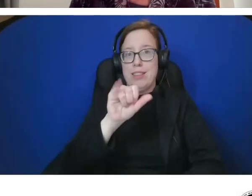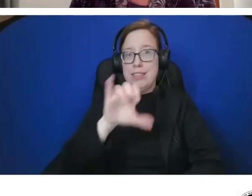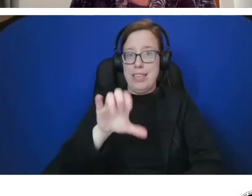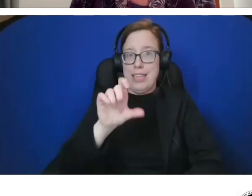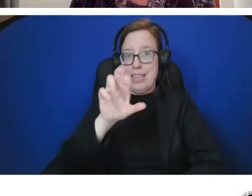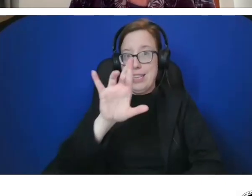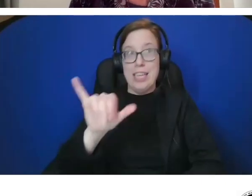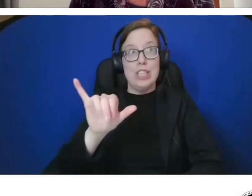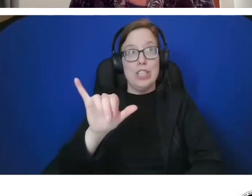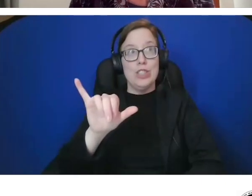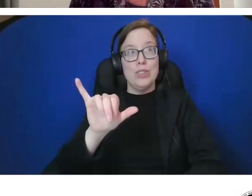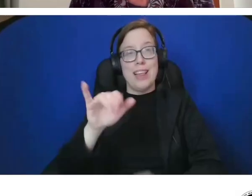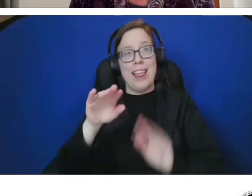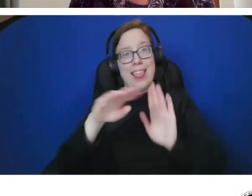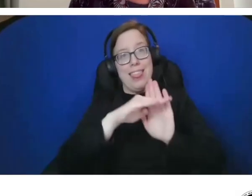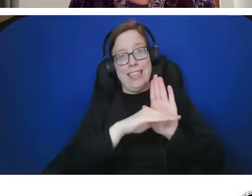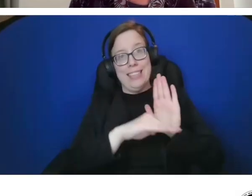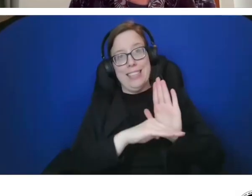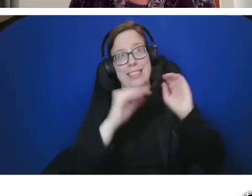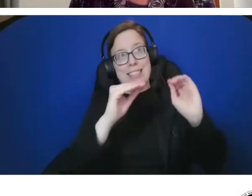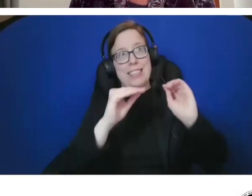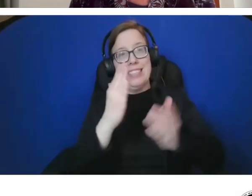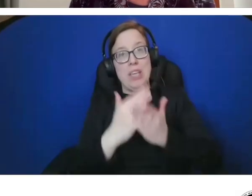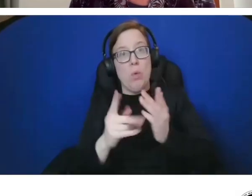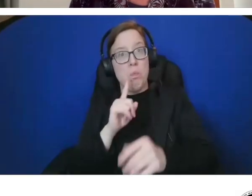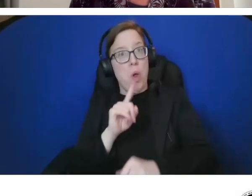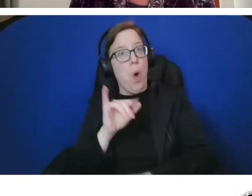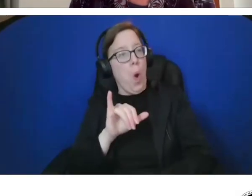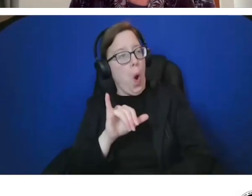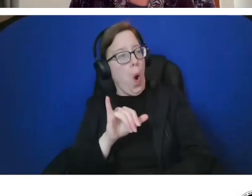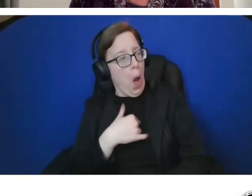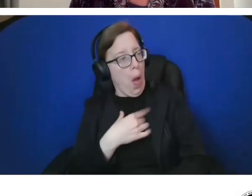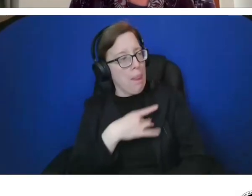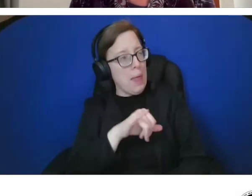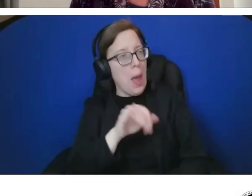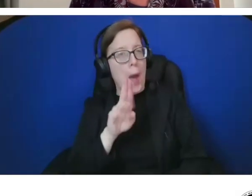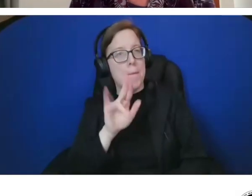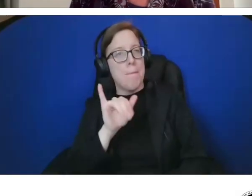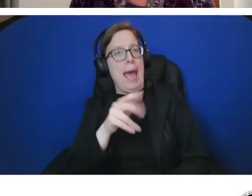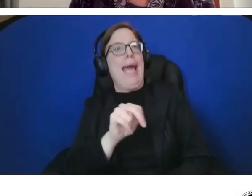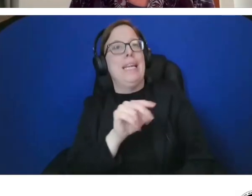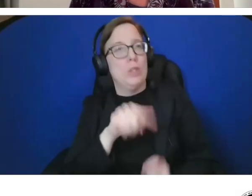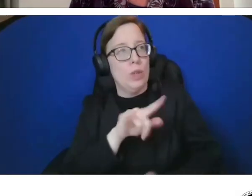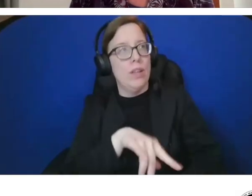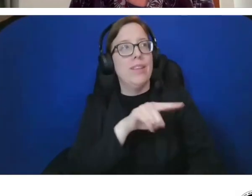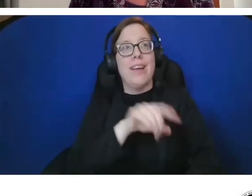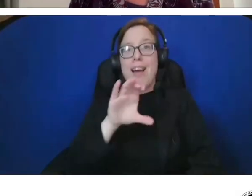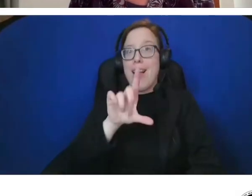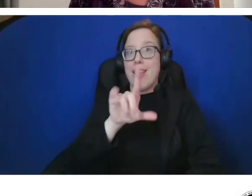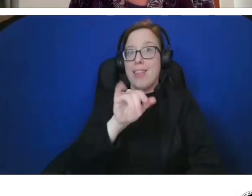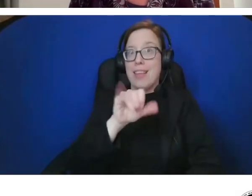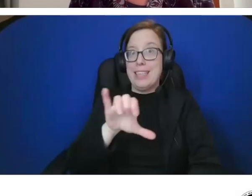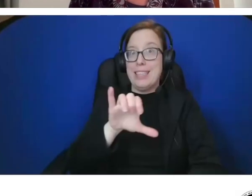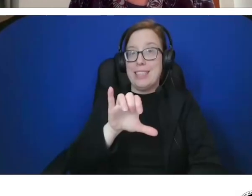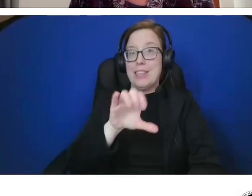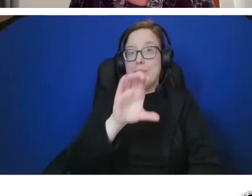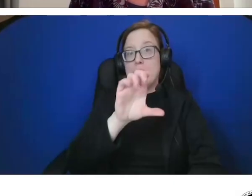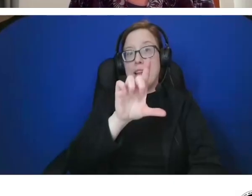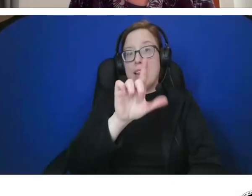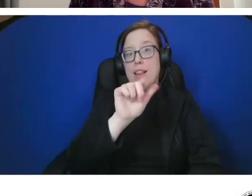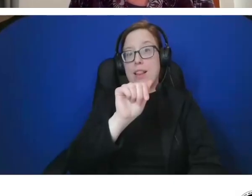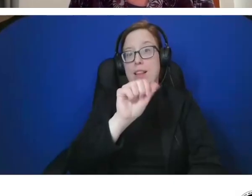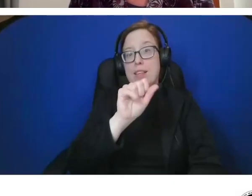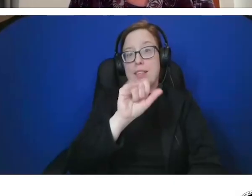lessons, and some others have bought into that. So what I'm really saying by saying these are classic literacy lessons is that these